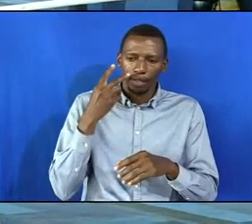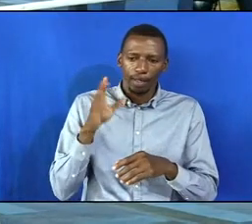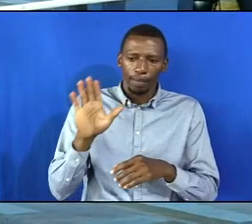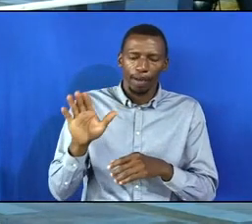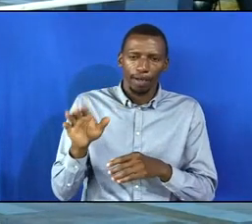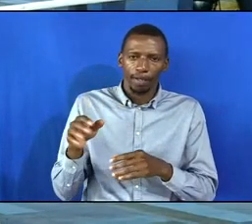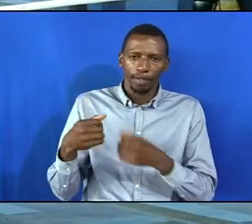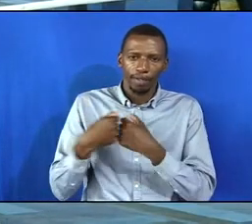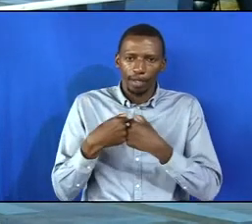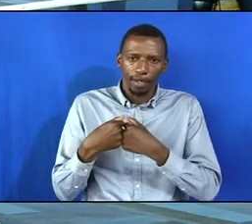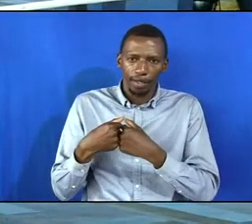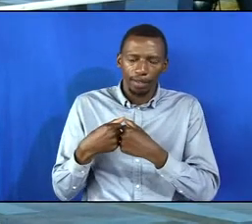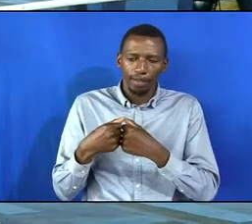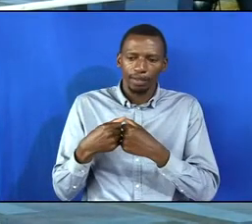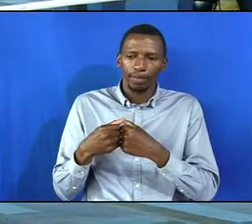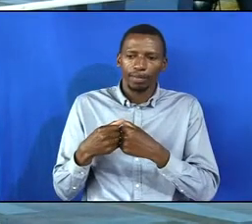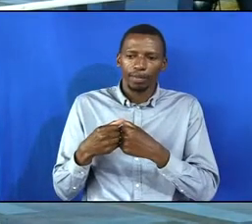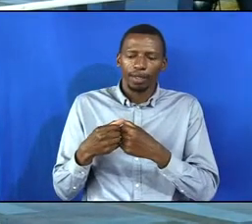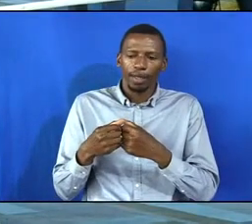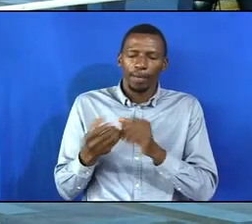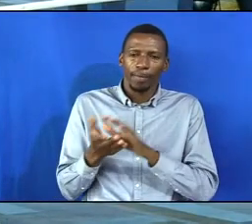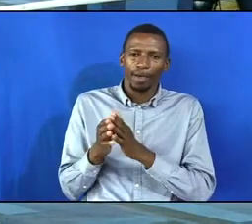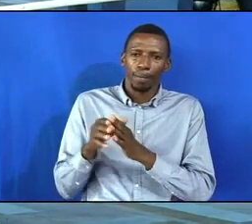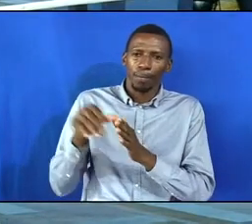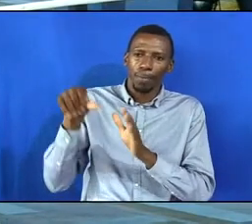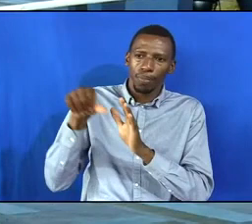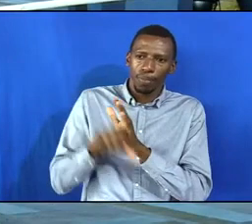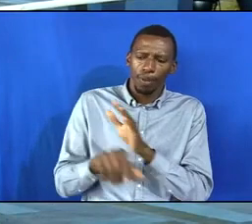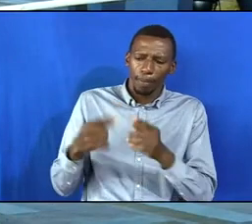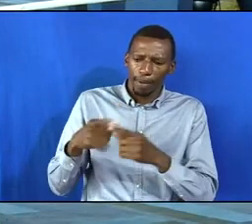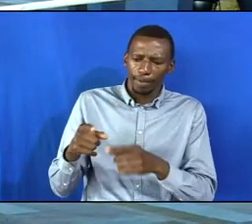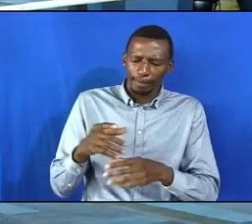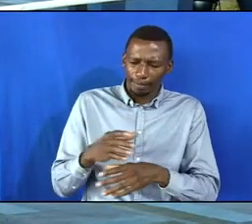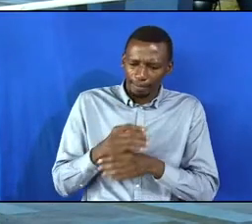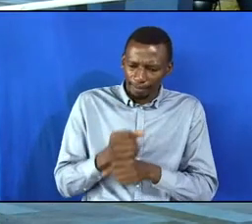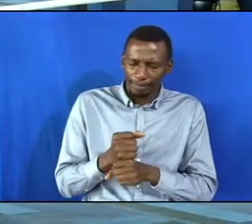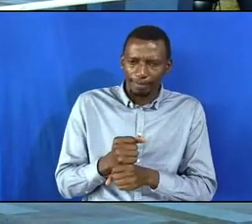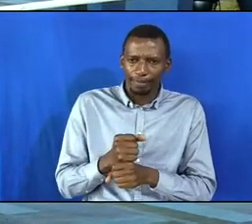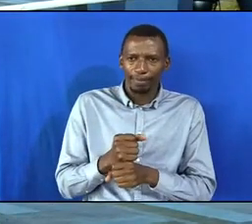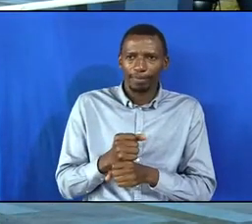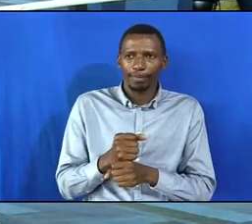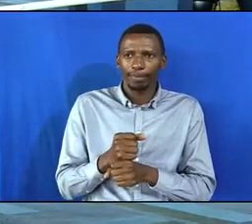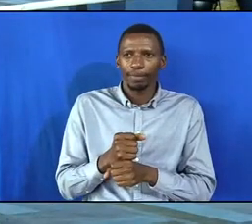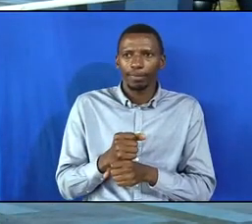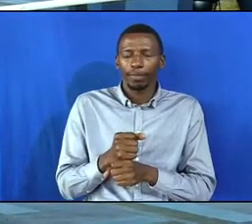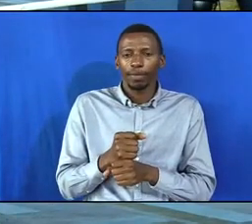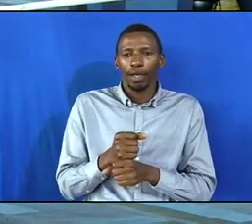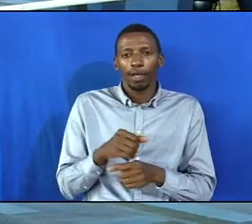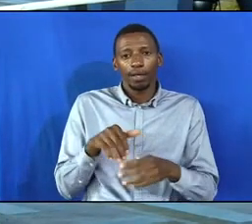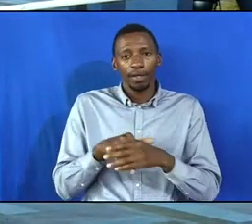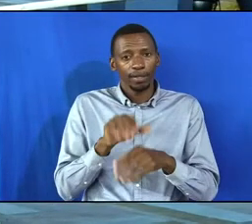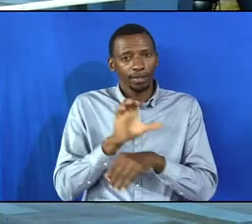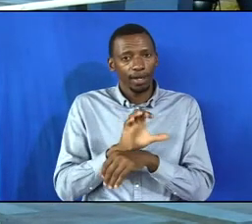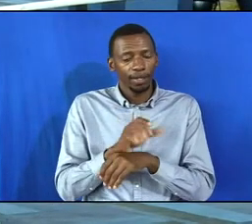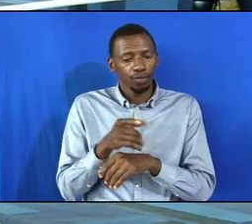worse, but I like it, she held on. In fact, she had to have now a fundraiser. We had to fundraise for